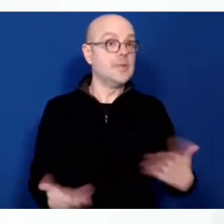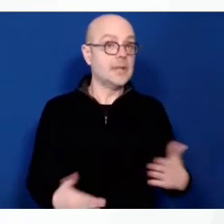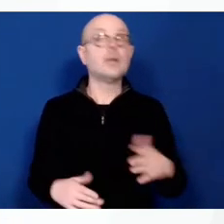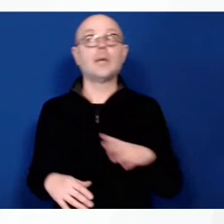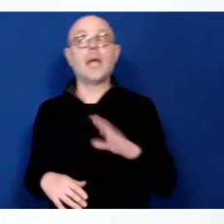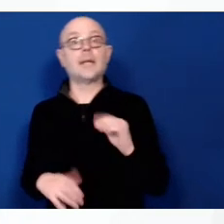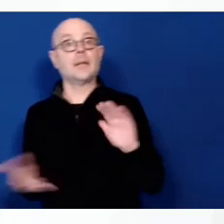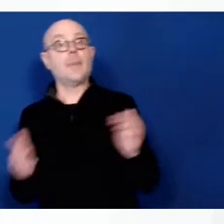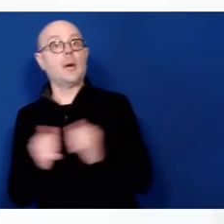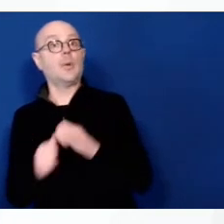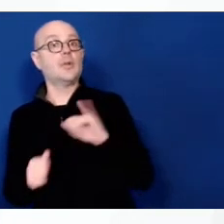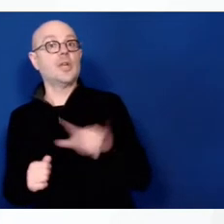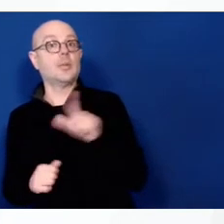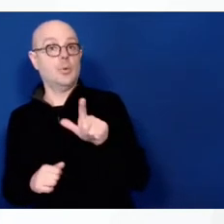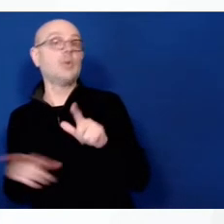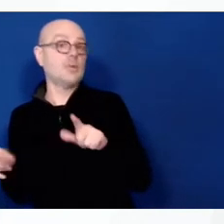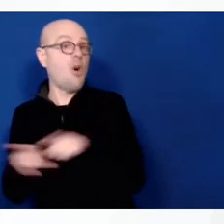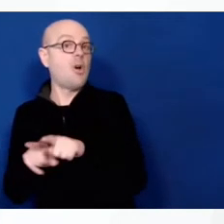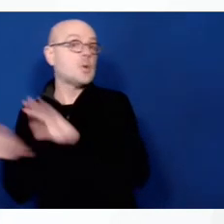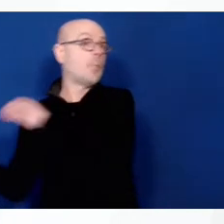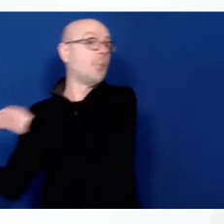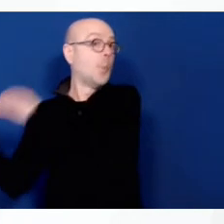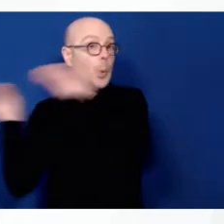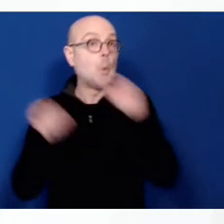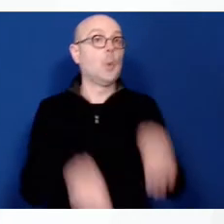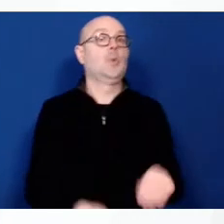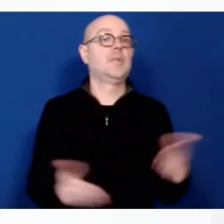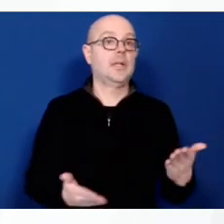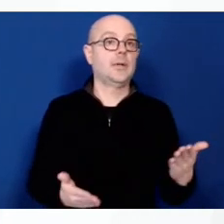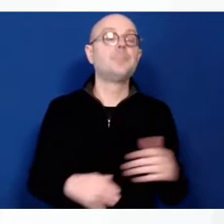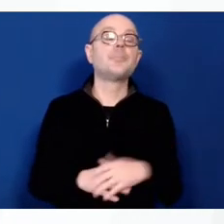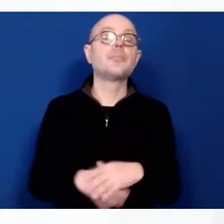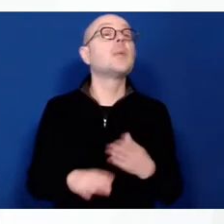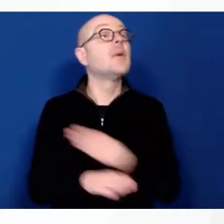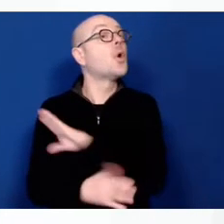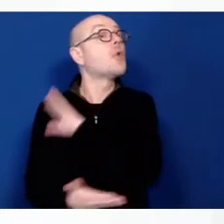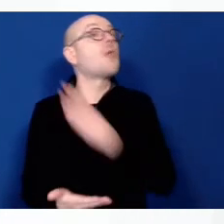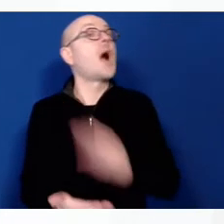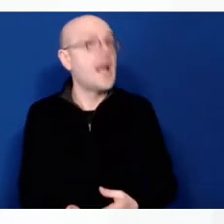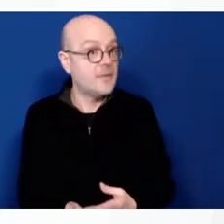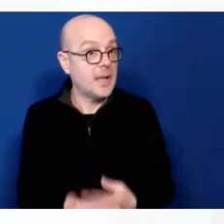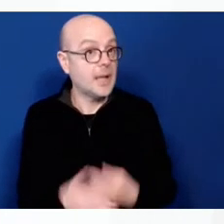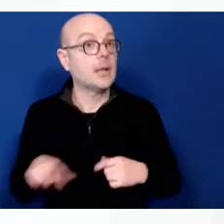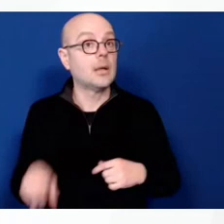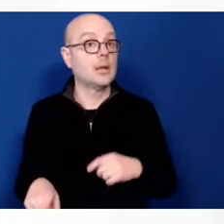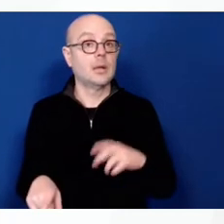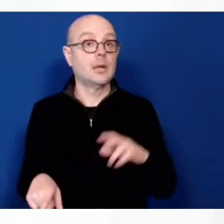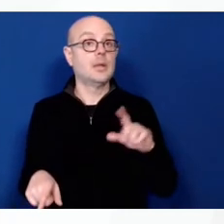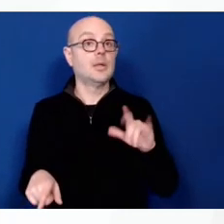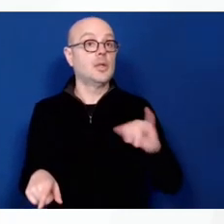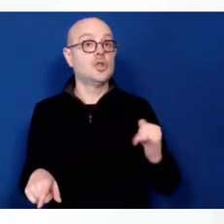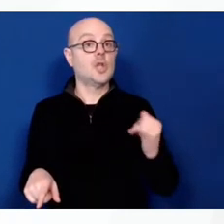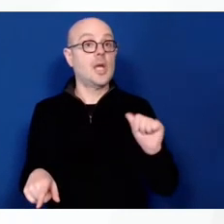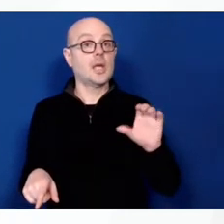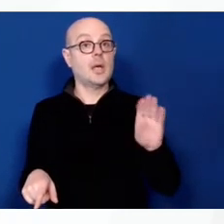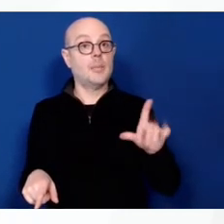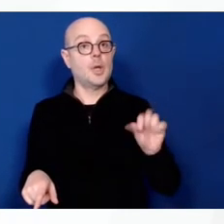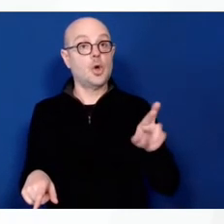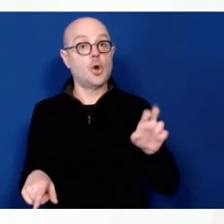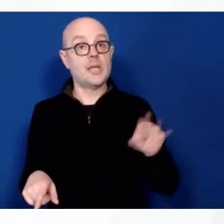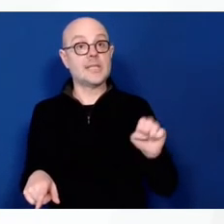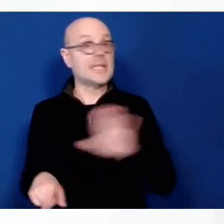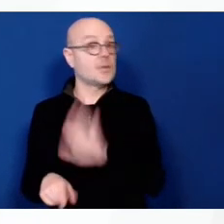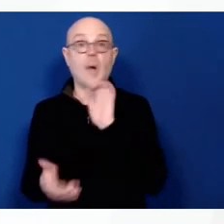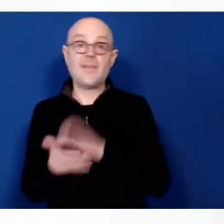towards the Pacific. Before arriving in Seattle, Lawrence and Knight had never been west of Chicago. They left behind one of